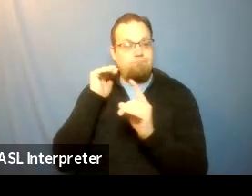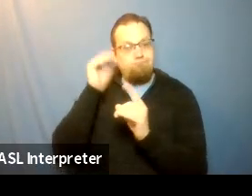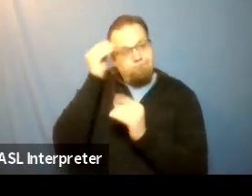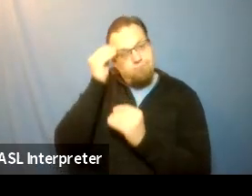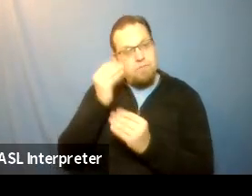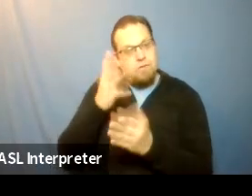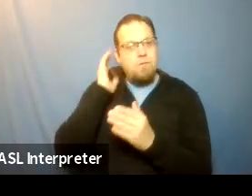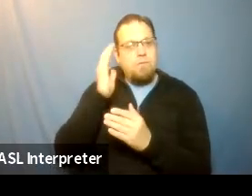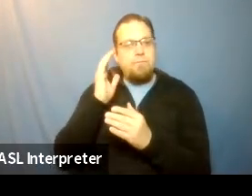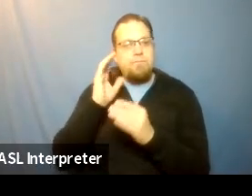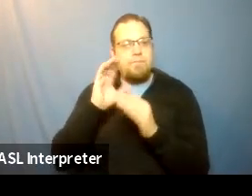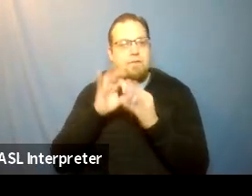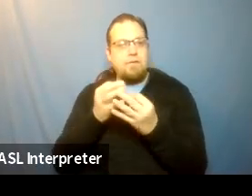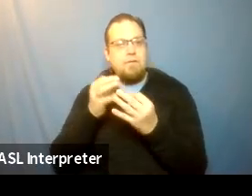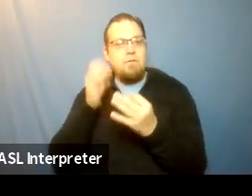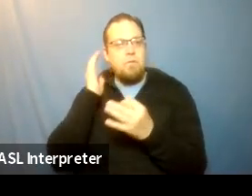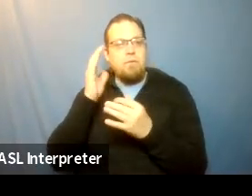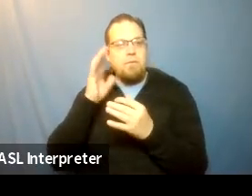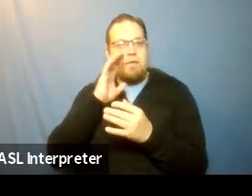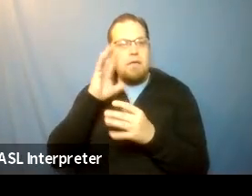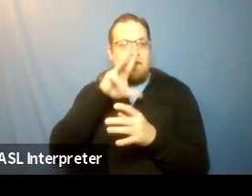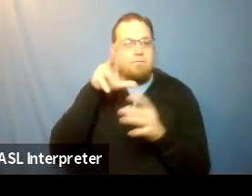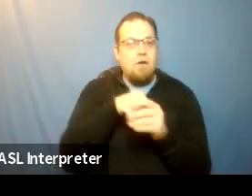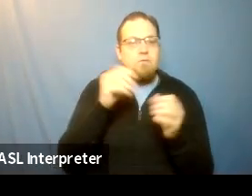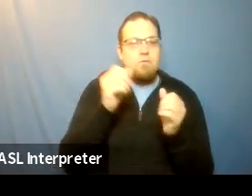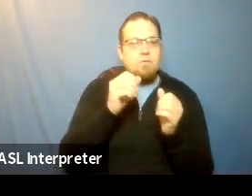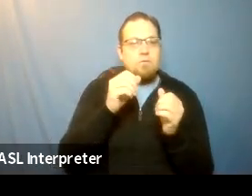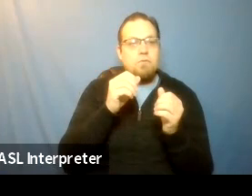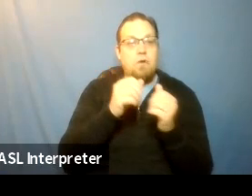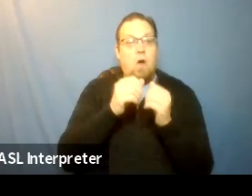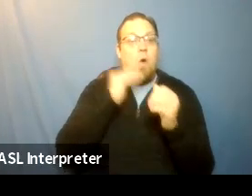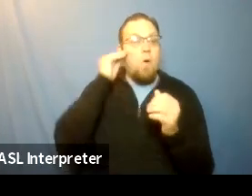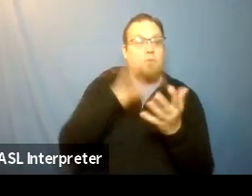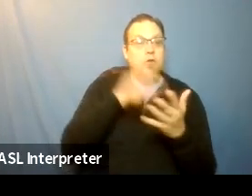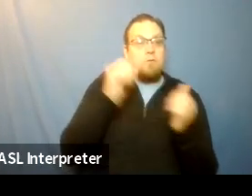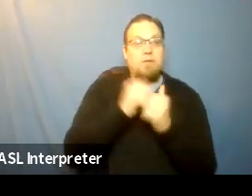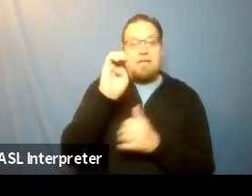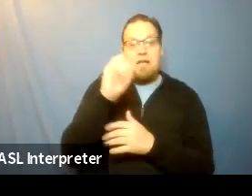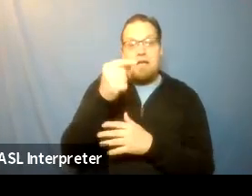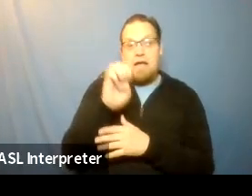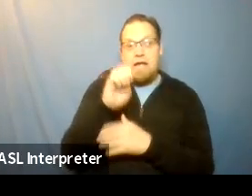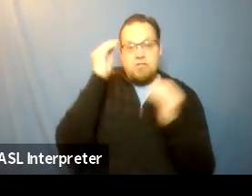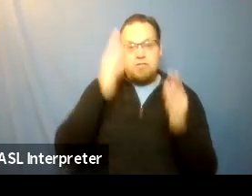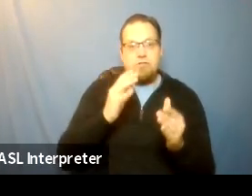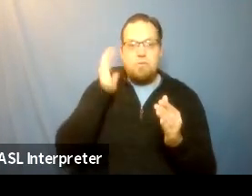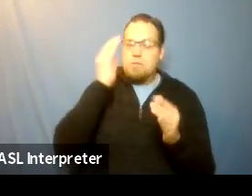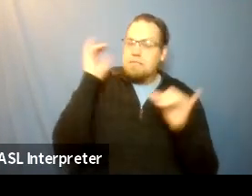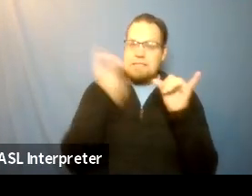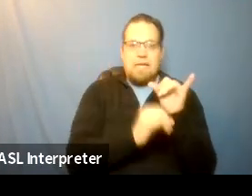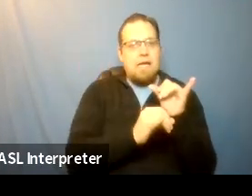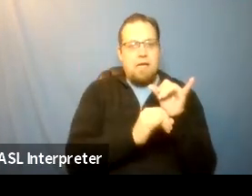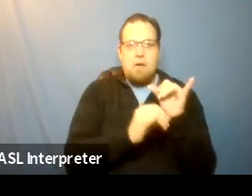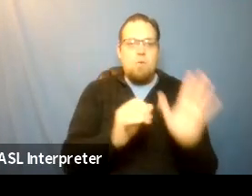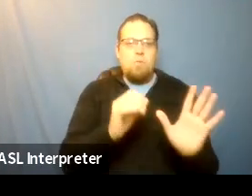student will be enrolled in remote learning classroom with an EDS teacher. Most likely, remote learning students will